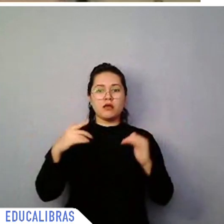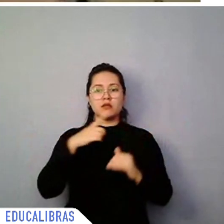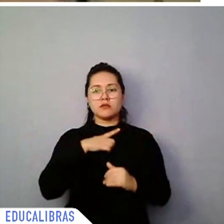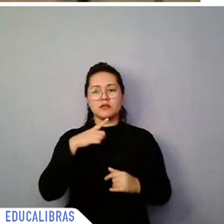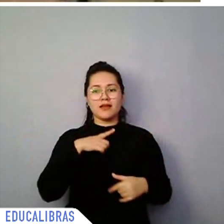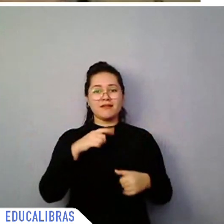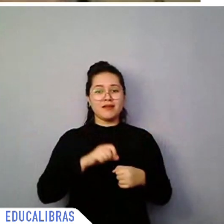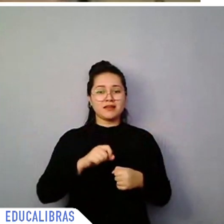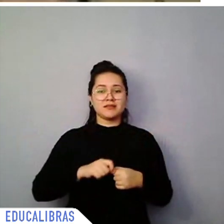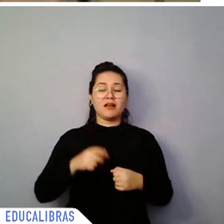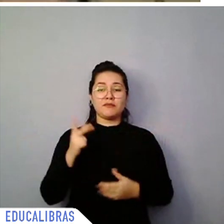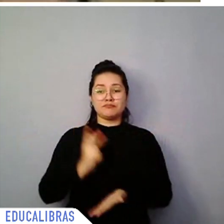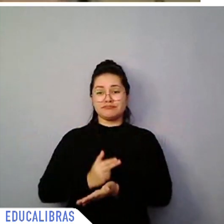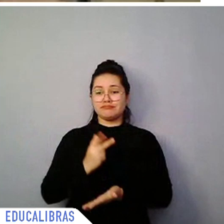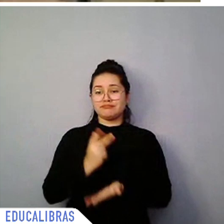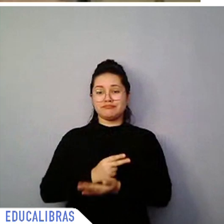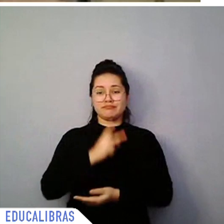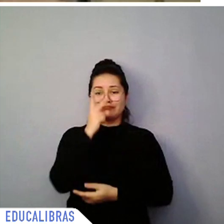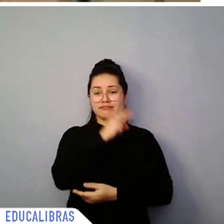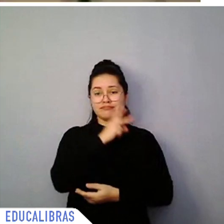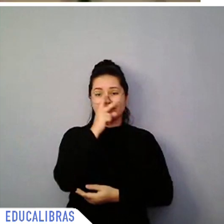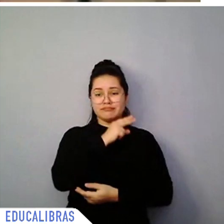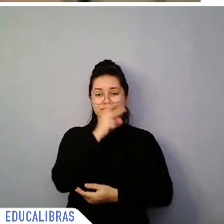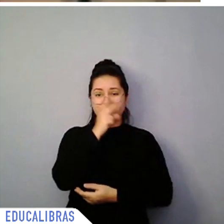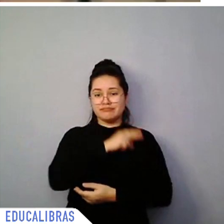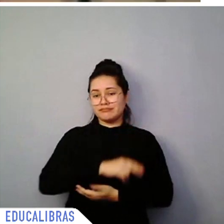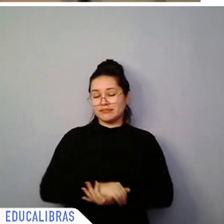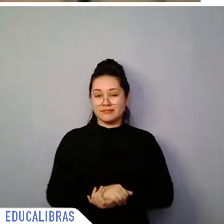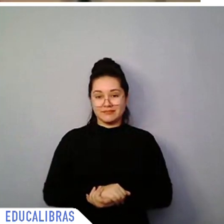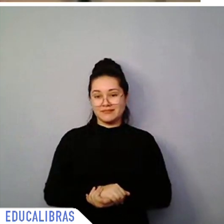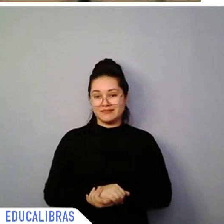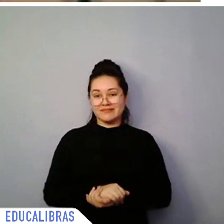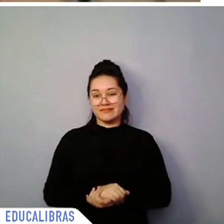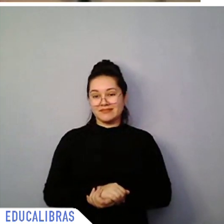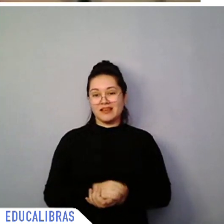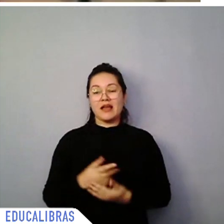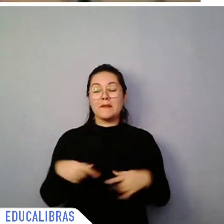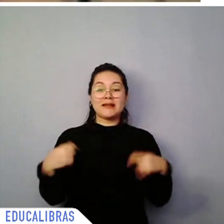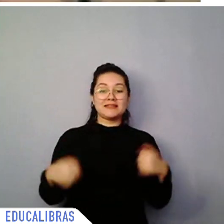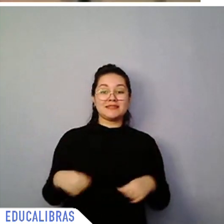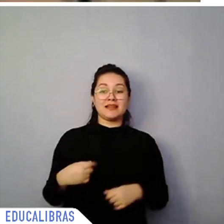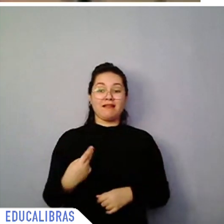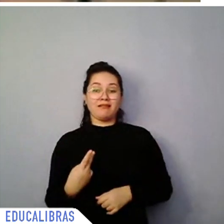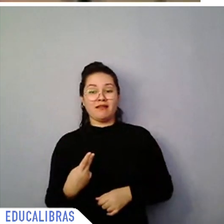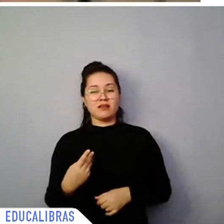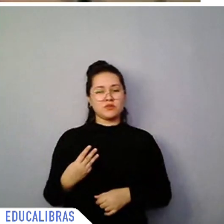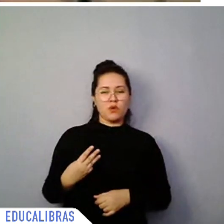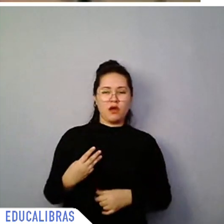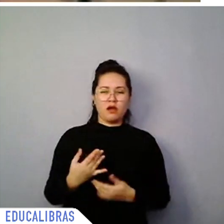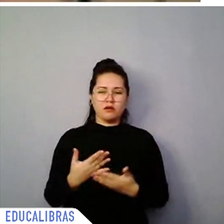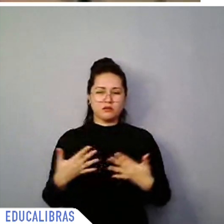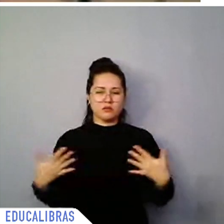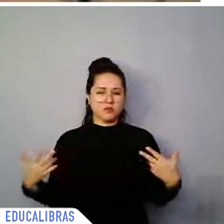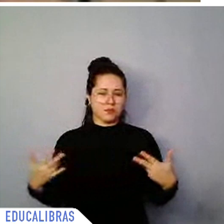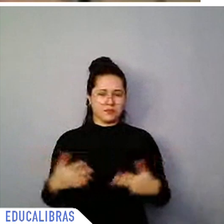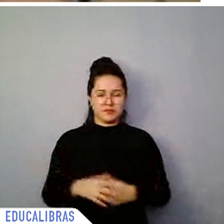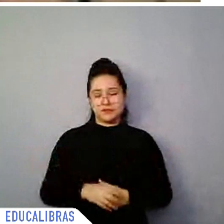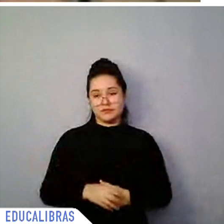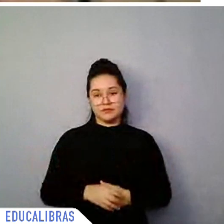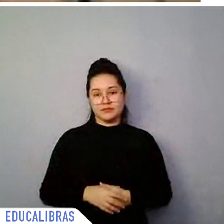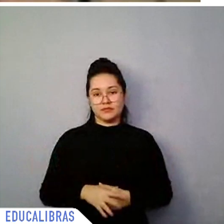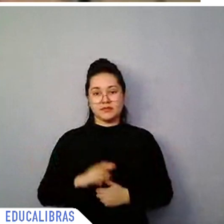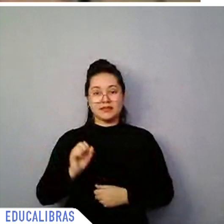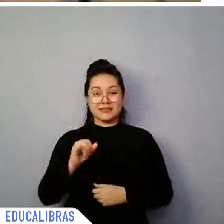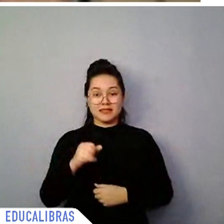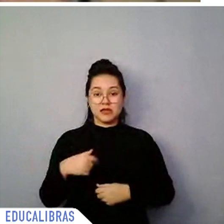Brazil. Everything that we can collect will help us not repeating or doing a rework on